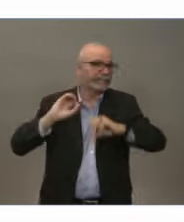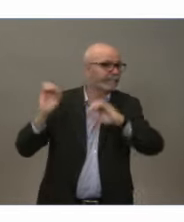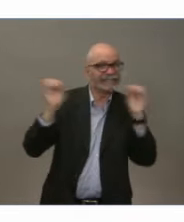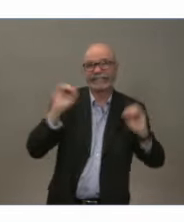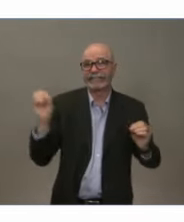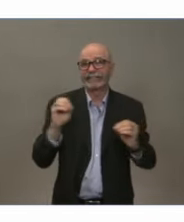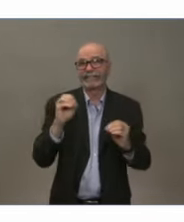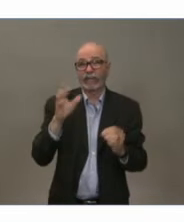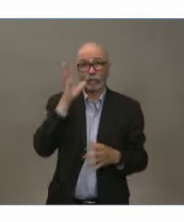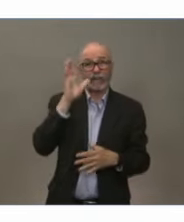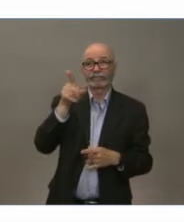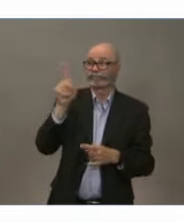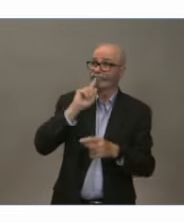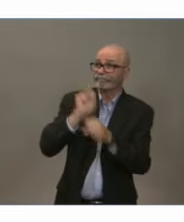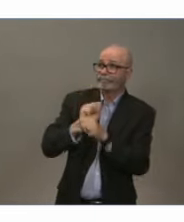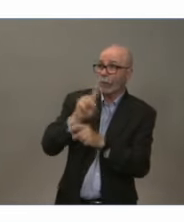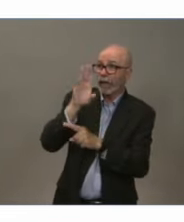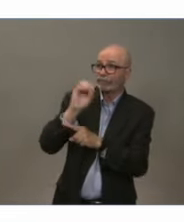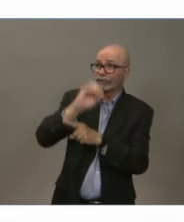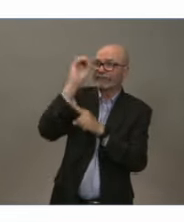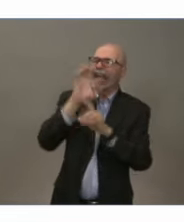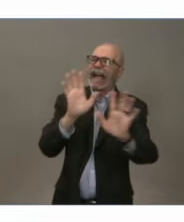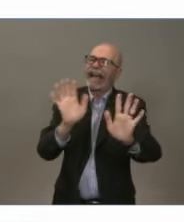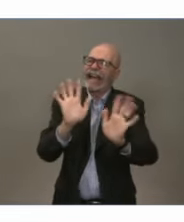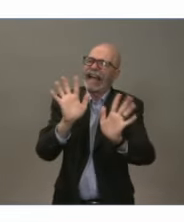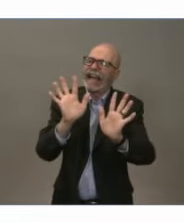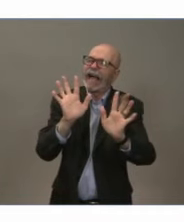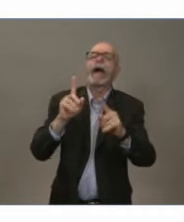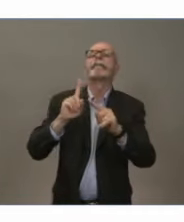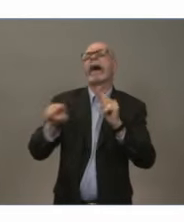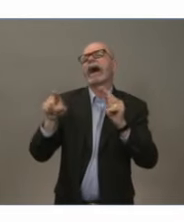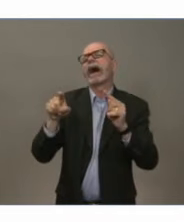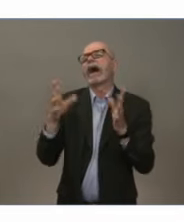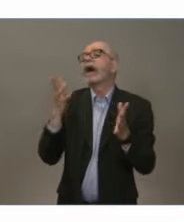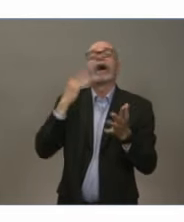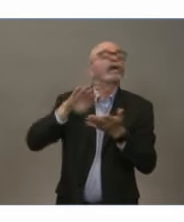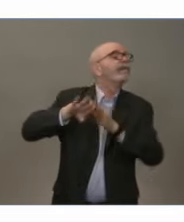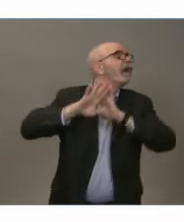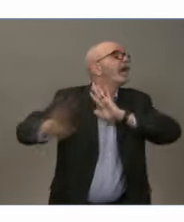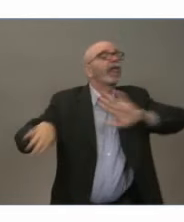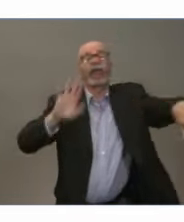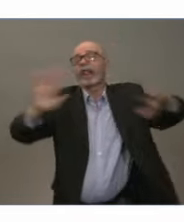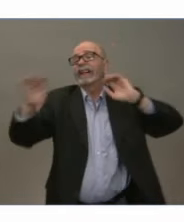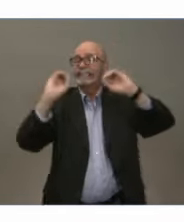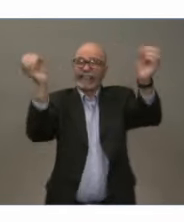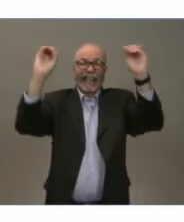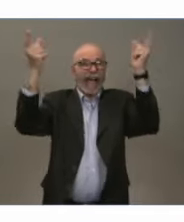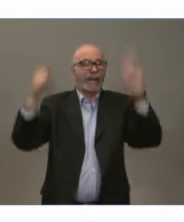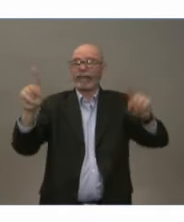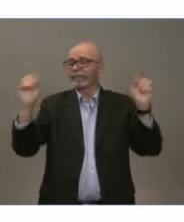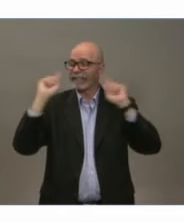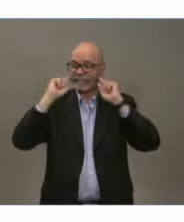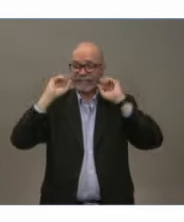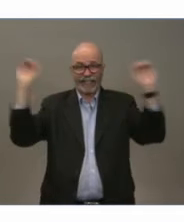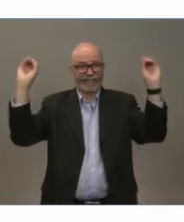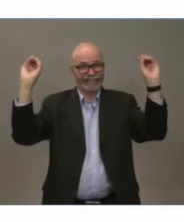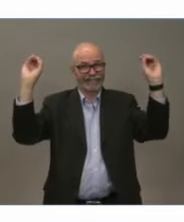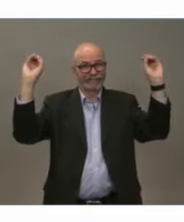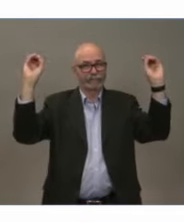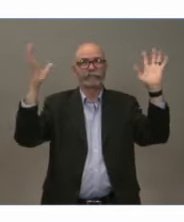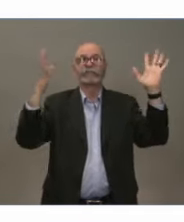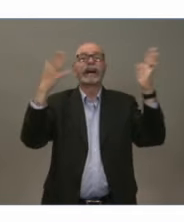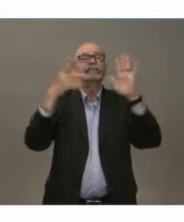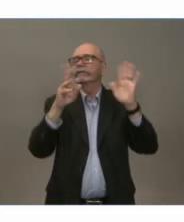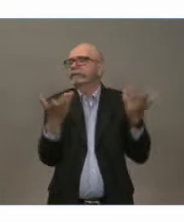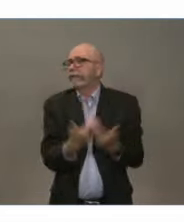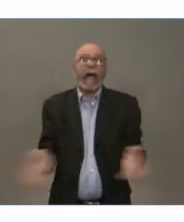picture. But what this shows is that without the strong public health measures, we could expect to have close to double the number of cases